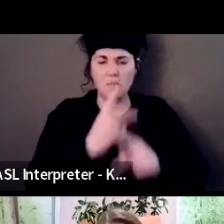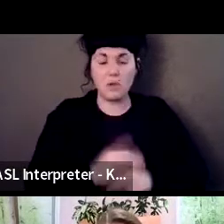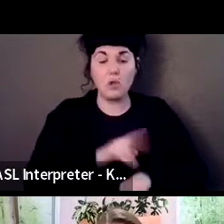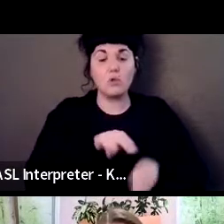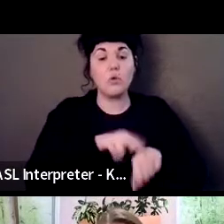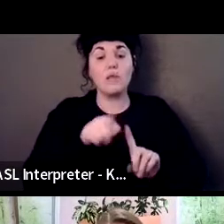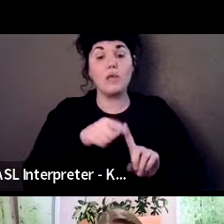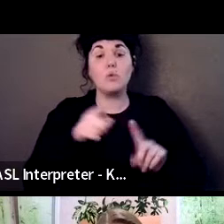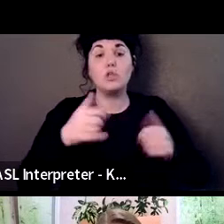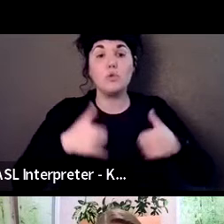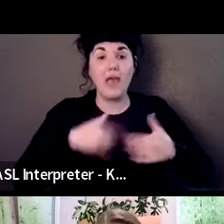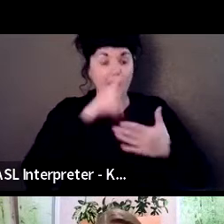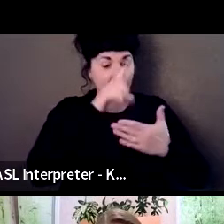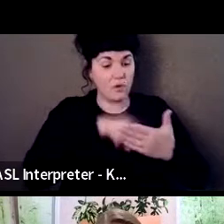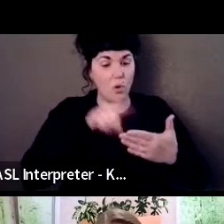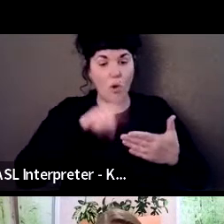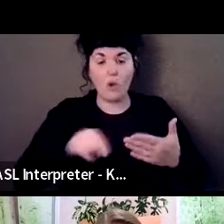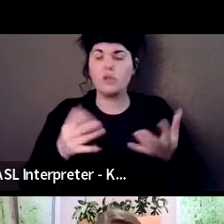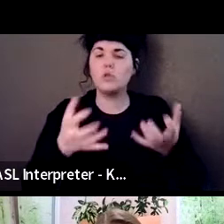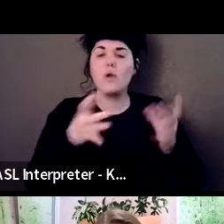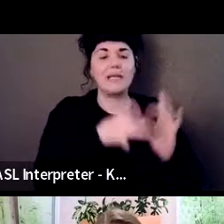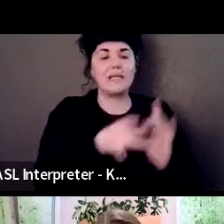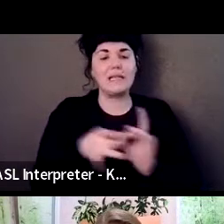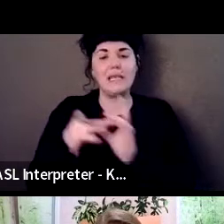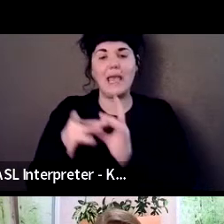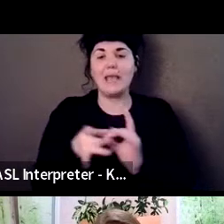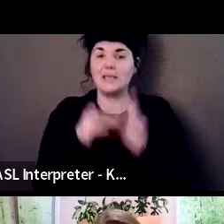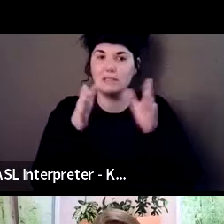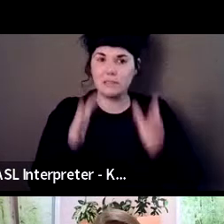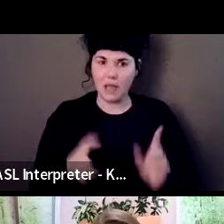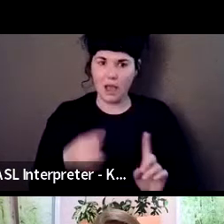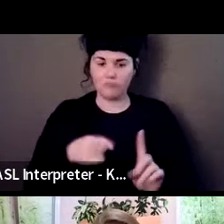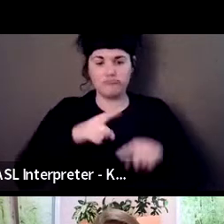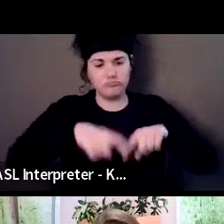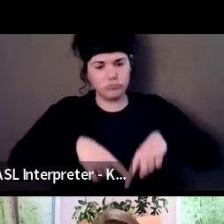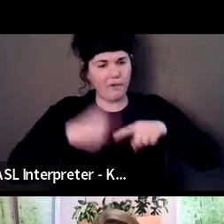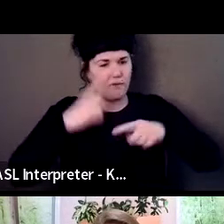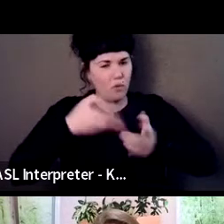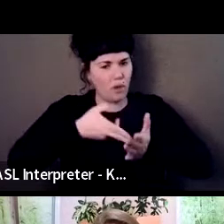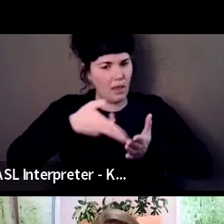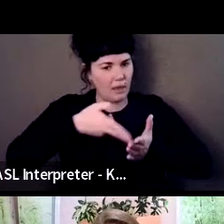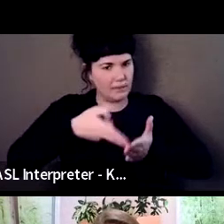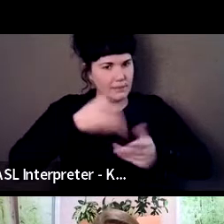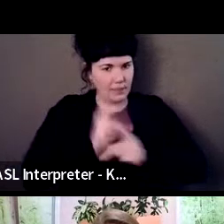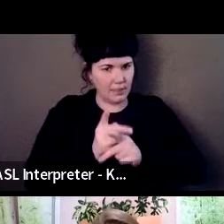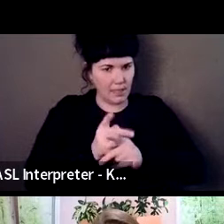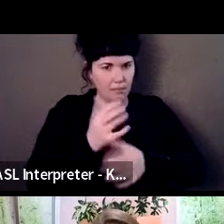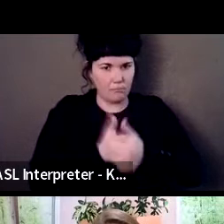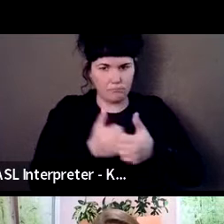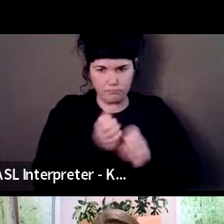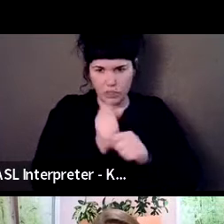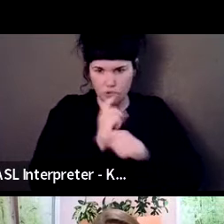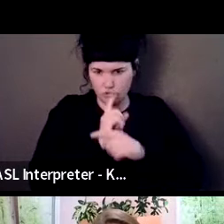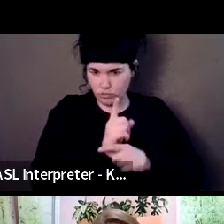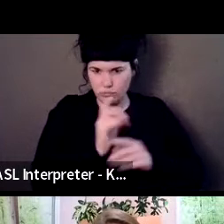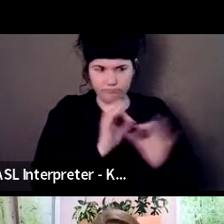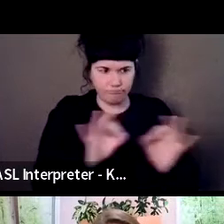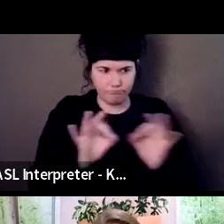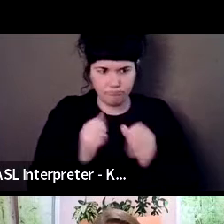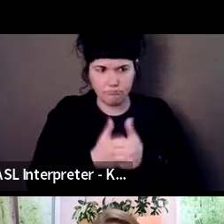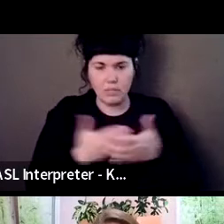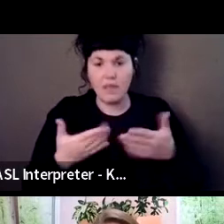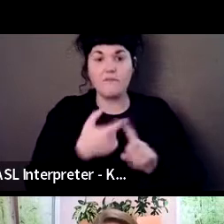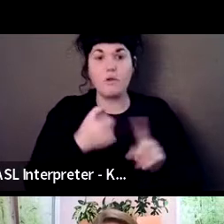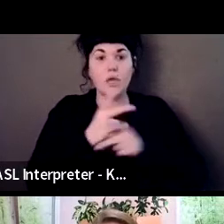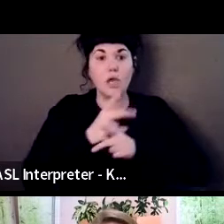have a liaison for transparency and integrity purposes directly from the governance board. And